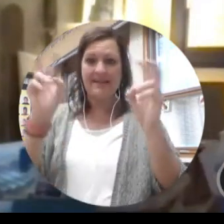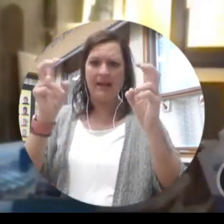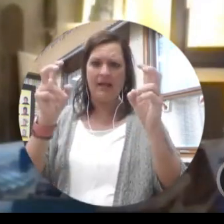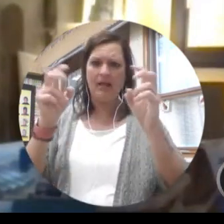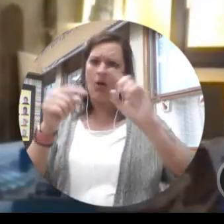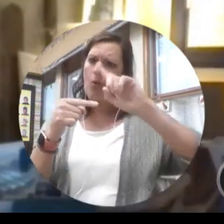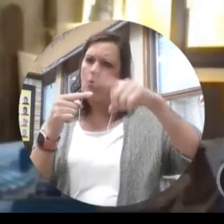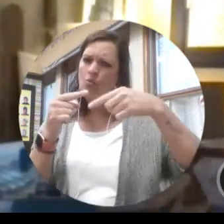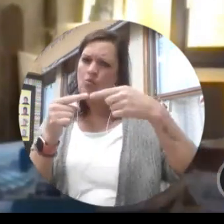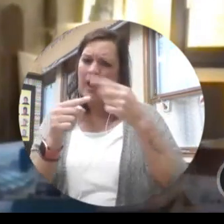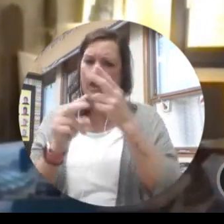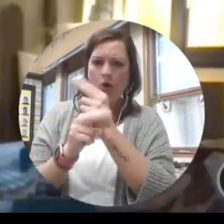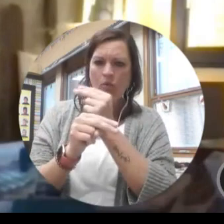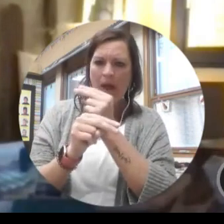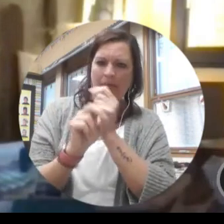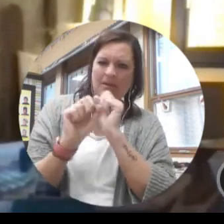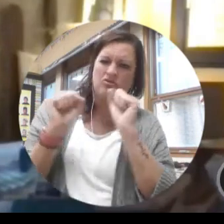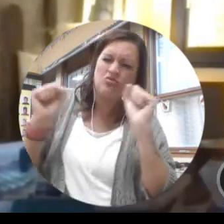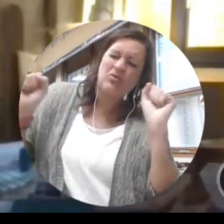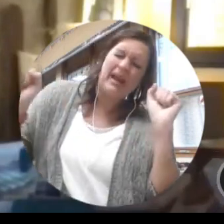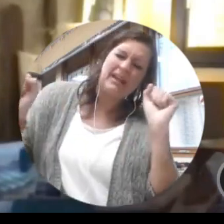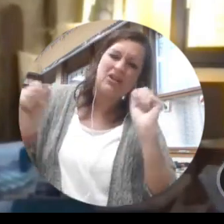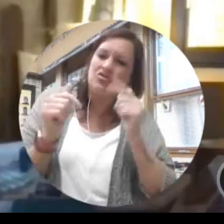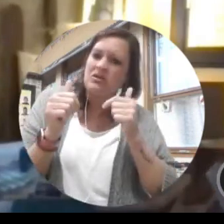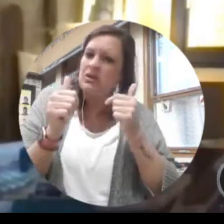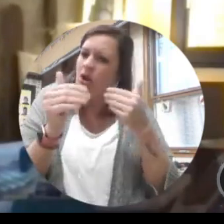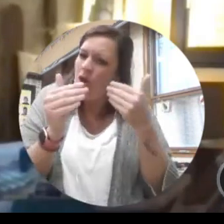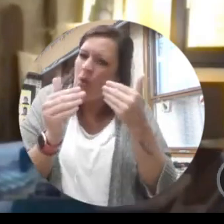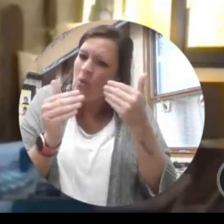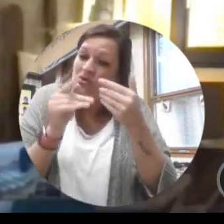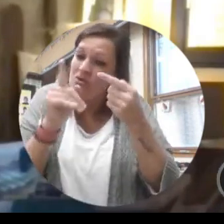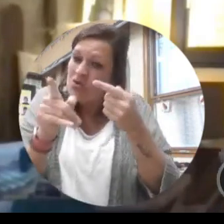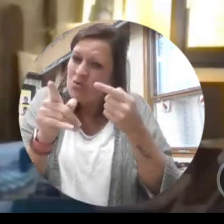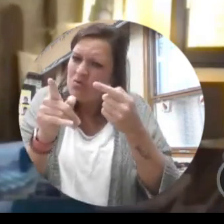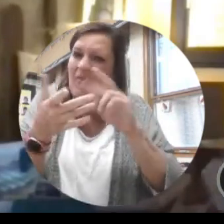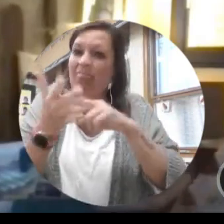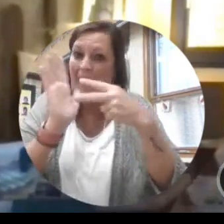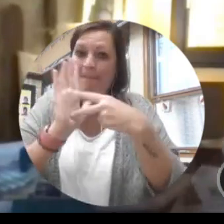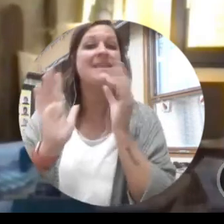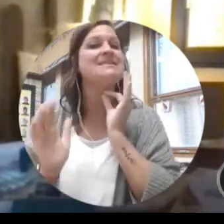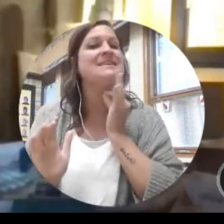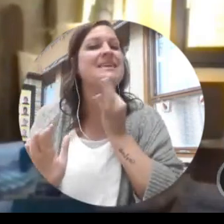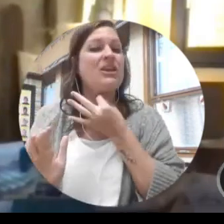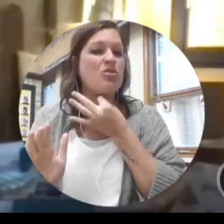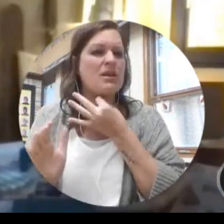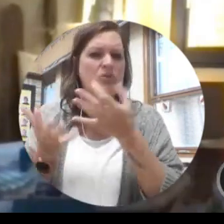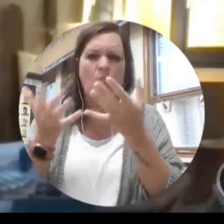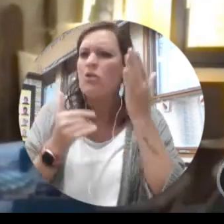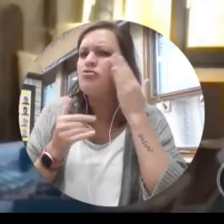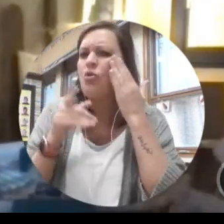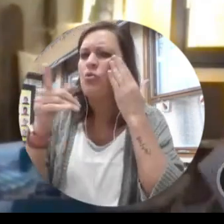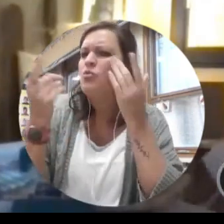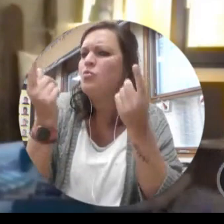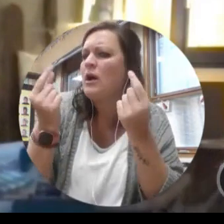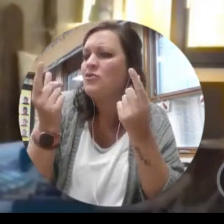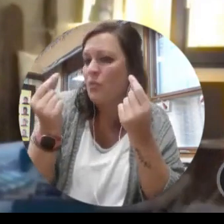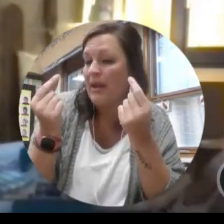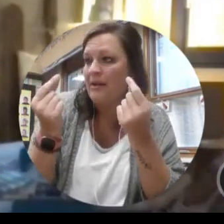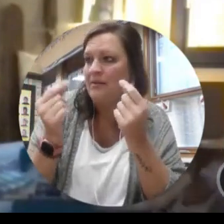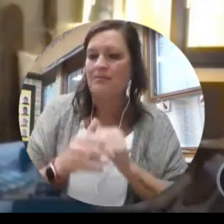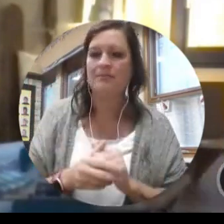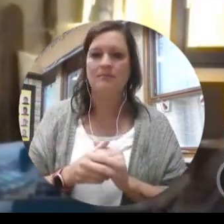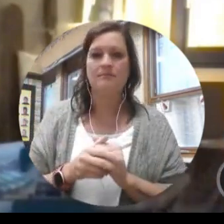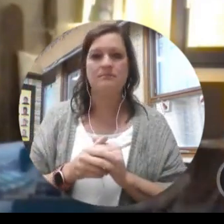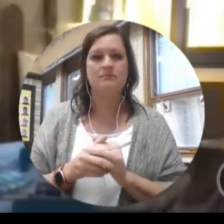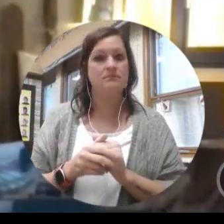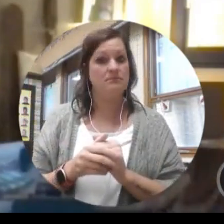Rabbit Stretches Toward You with its ears tipped forward, it's curious and wants to share what you're doing. I was determined to make the